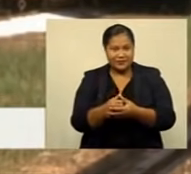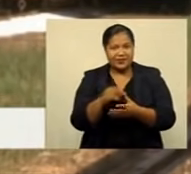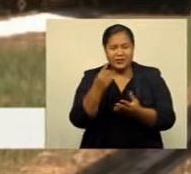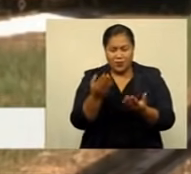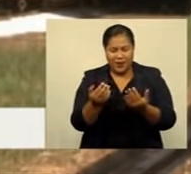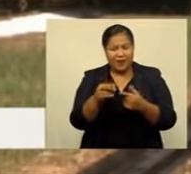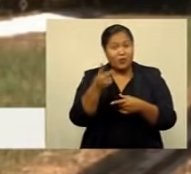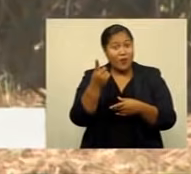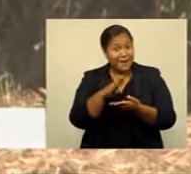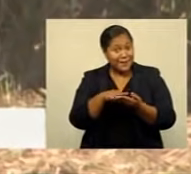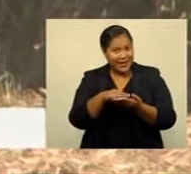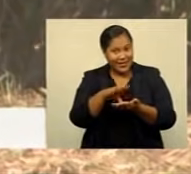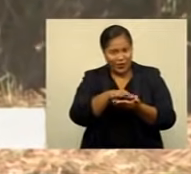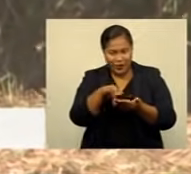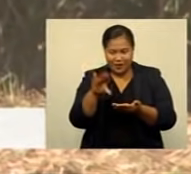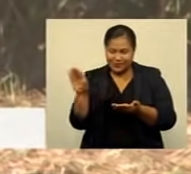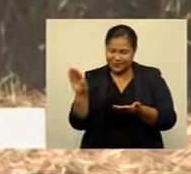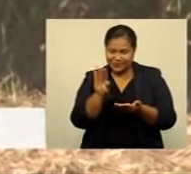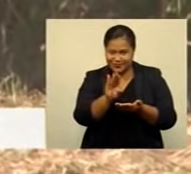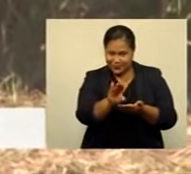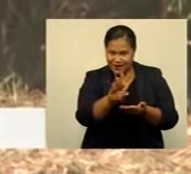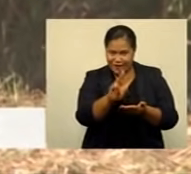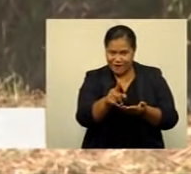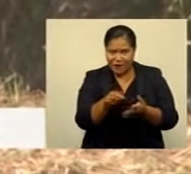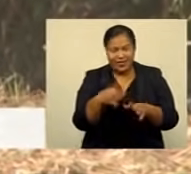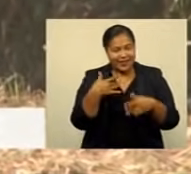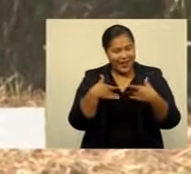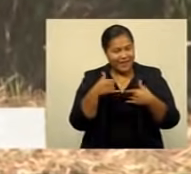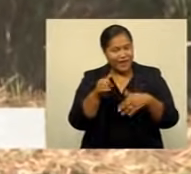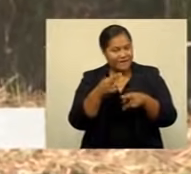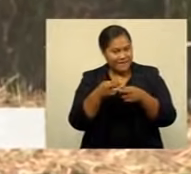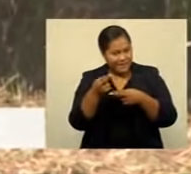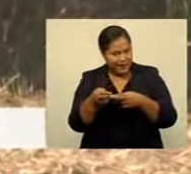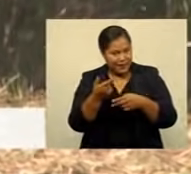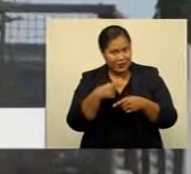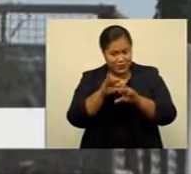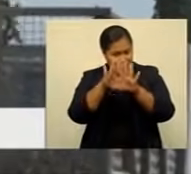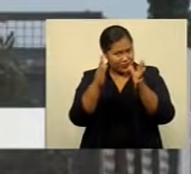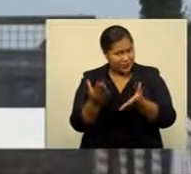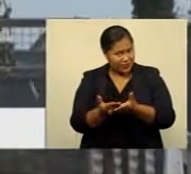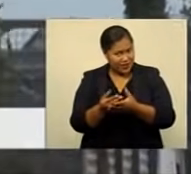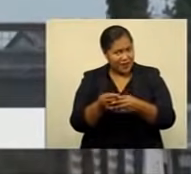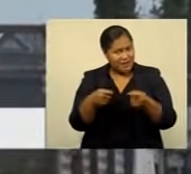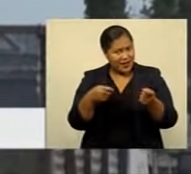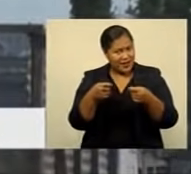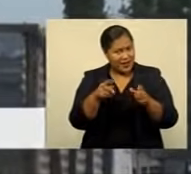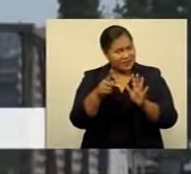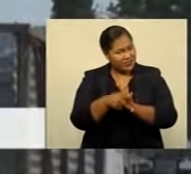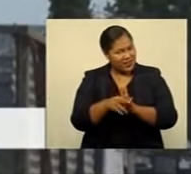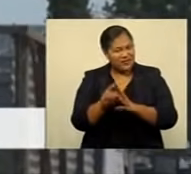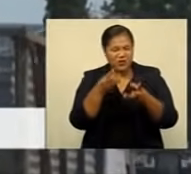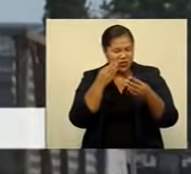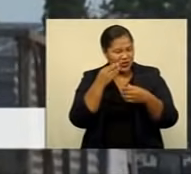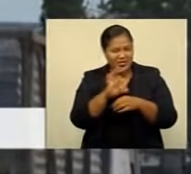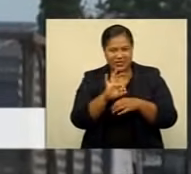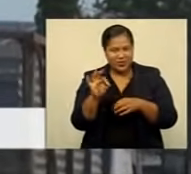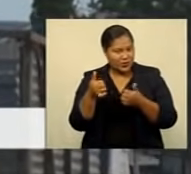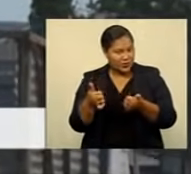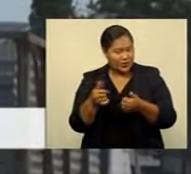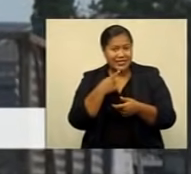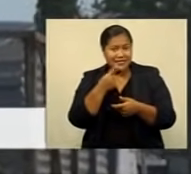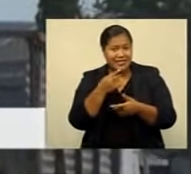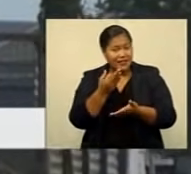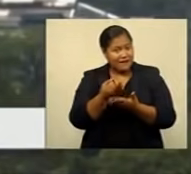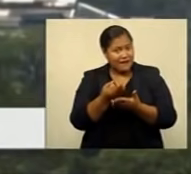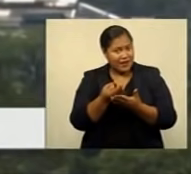million allocation for alternative livelihood of farmers as the world market price for sugar is not good. He adds the fund